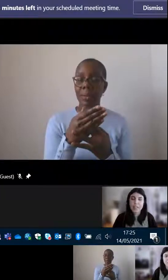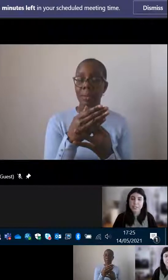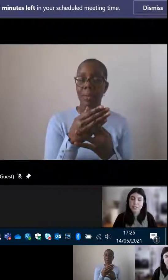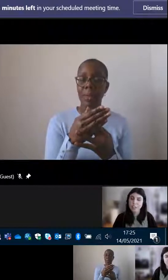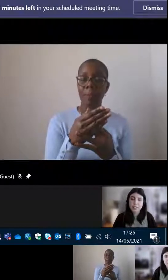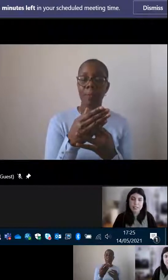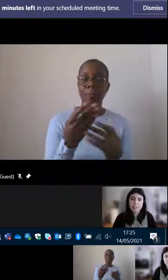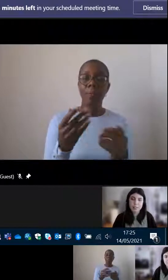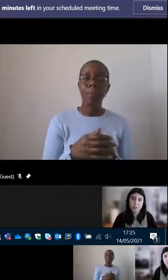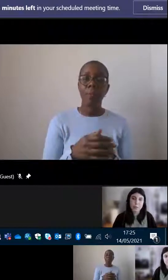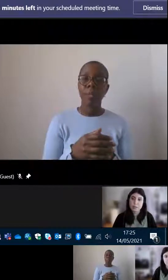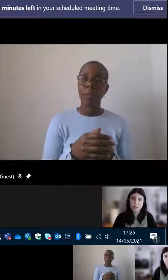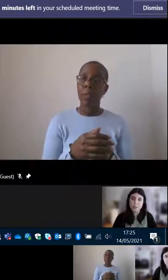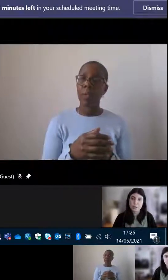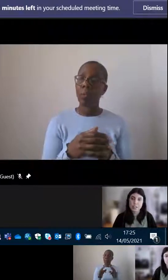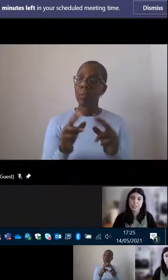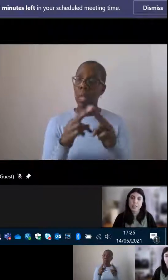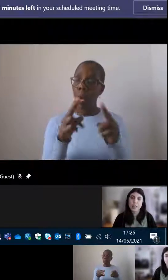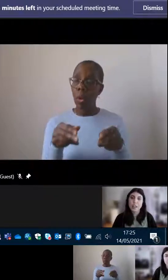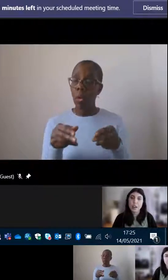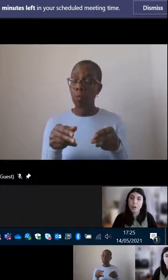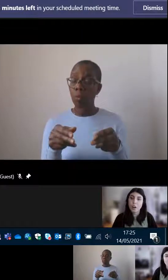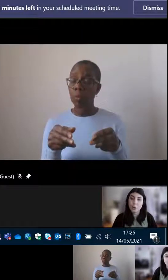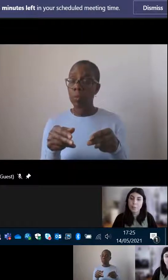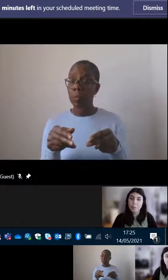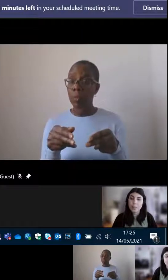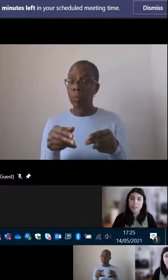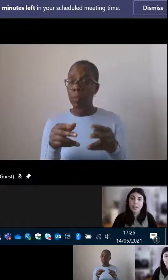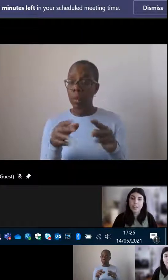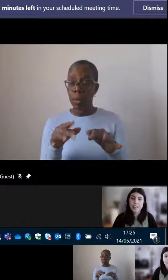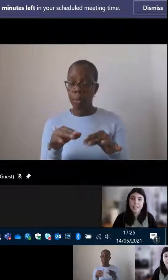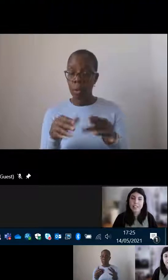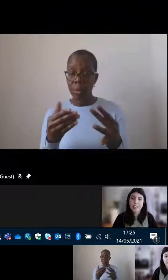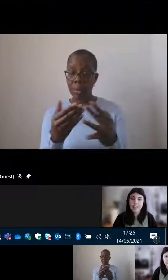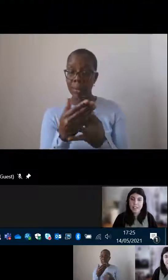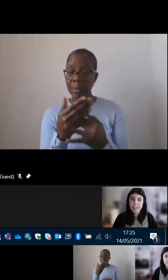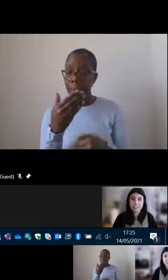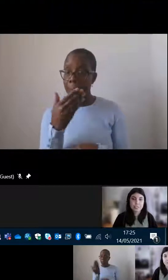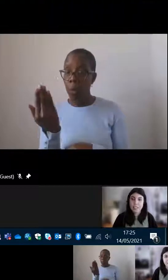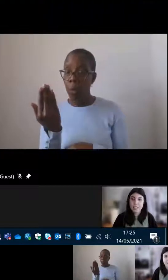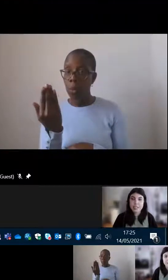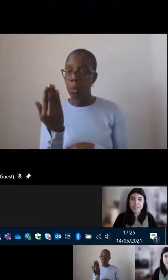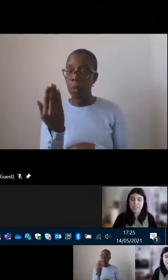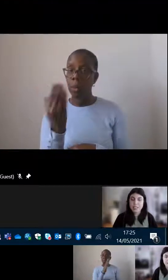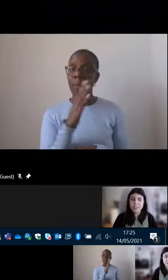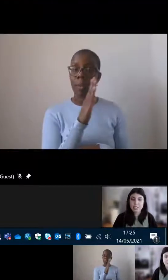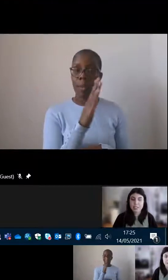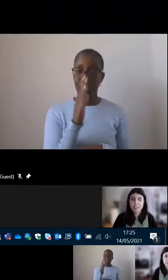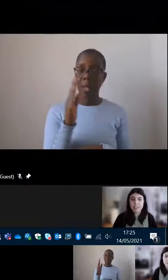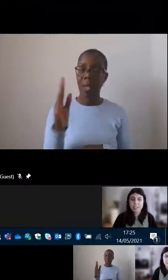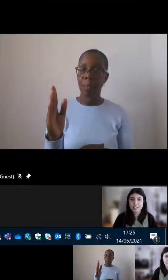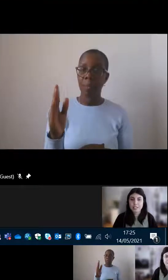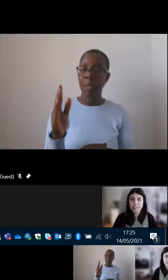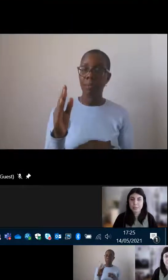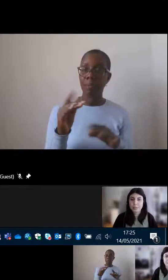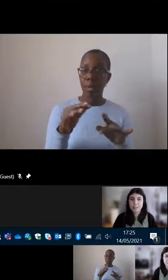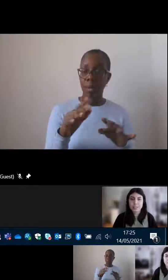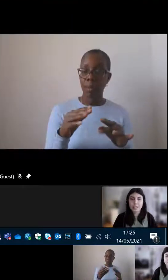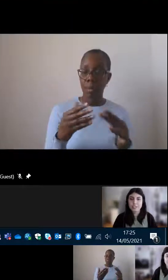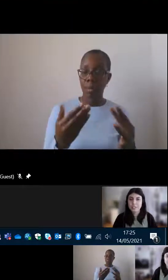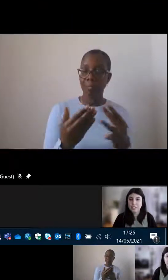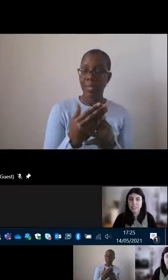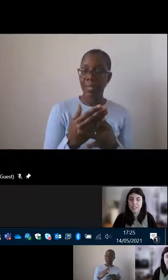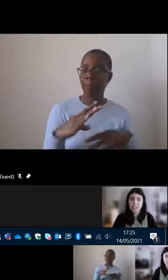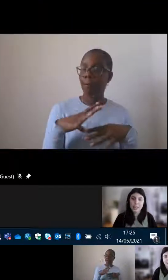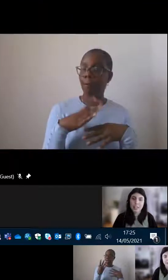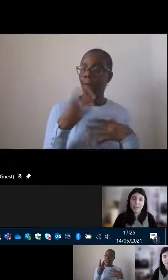access. If you haven't got access to a computer at home, they have free PC access. You can access that